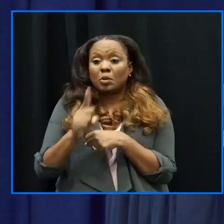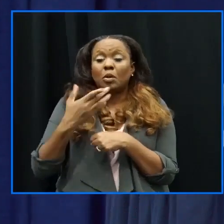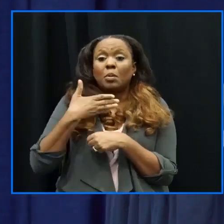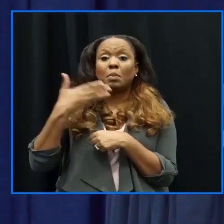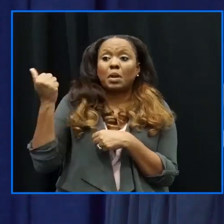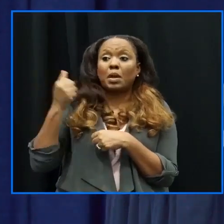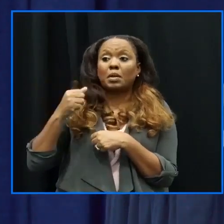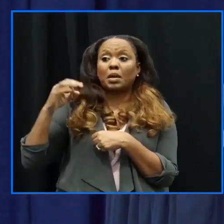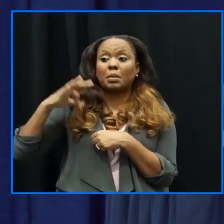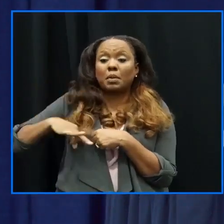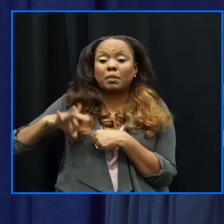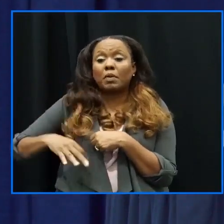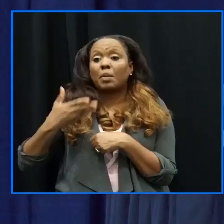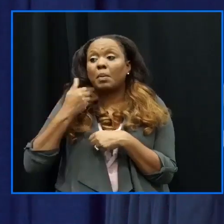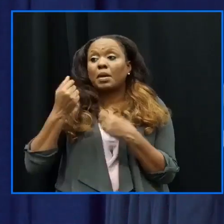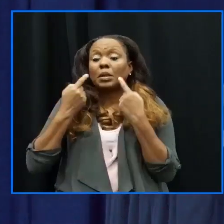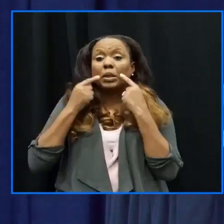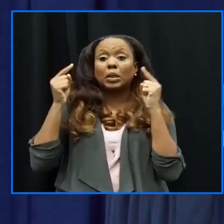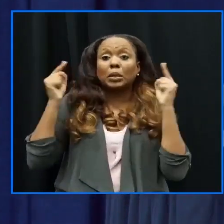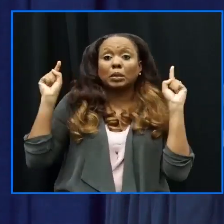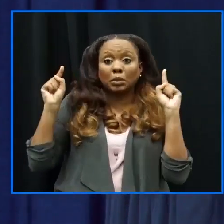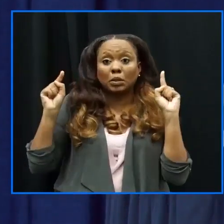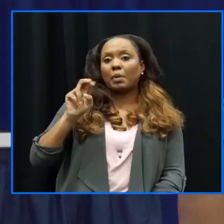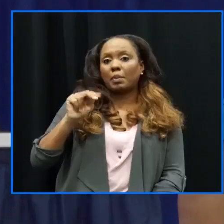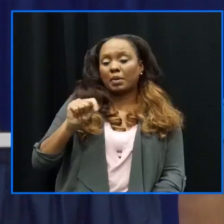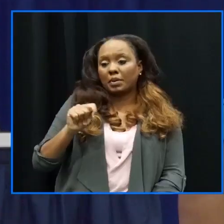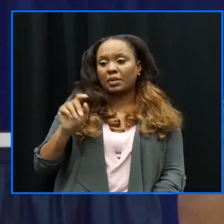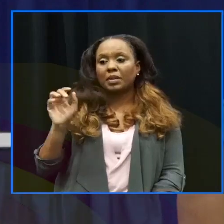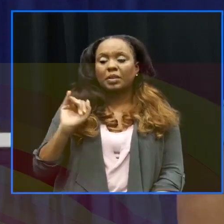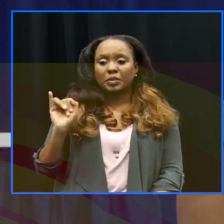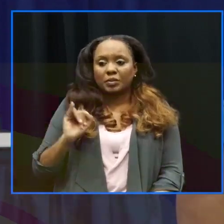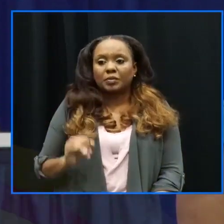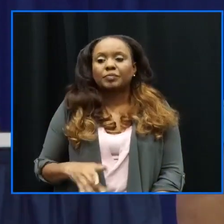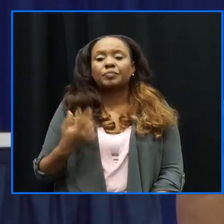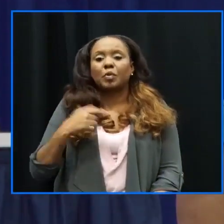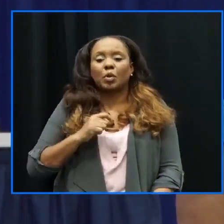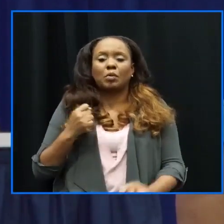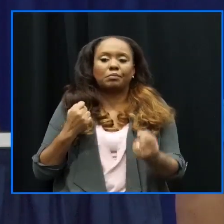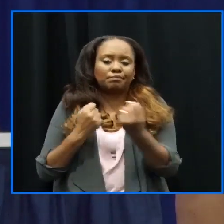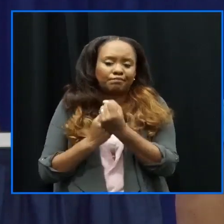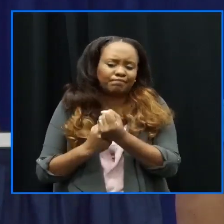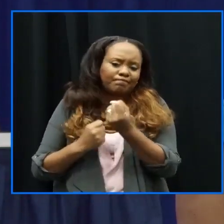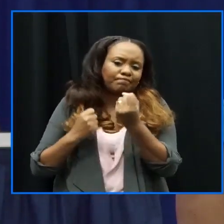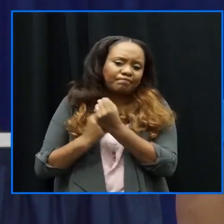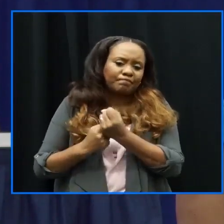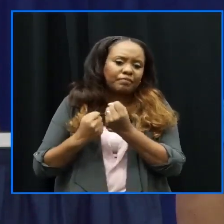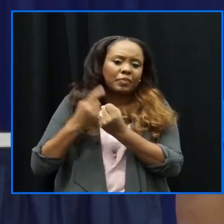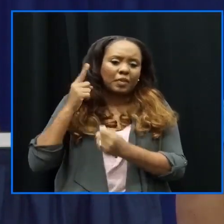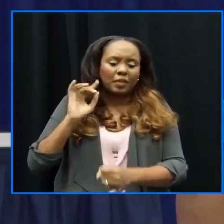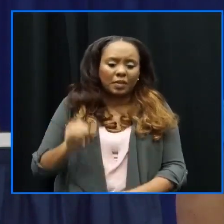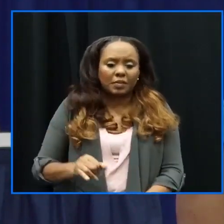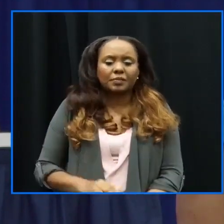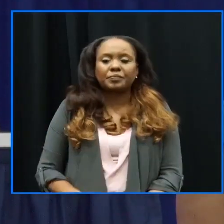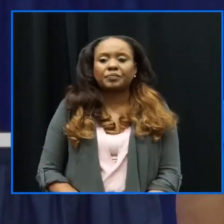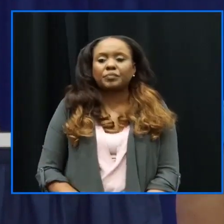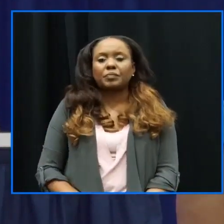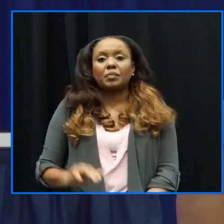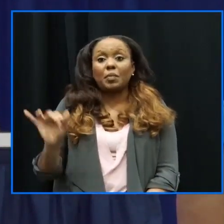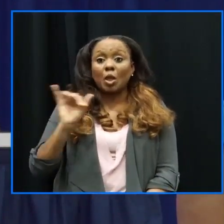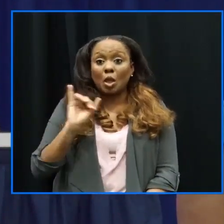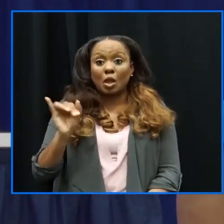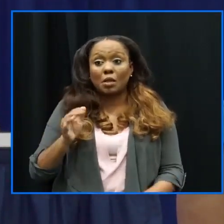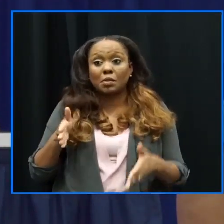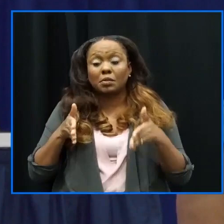our constituents and the society as a whole. The General Secretary of the Barbados Workers Union told a more lauded government